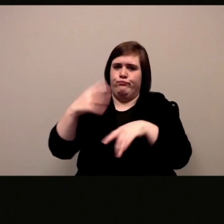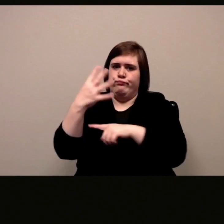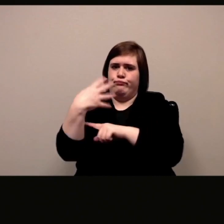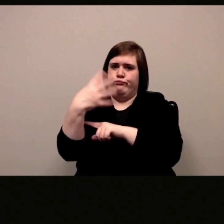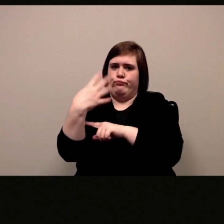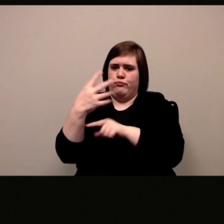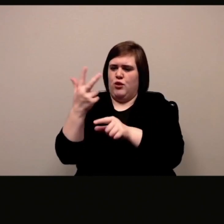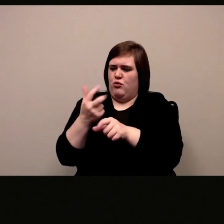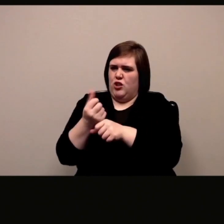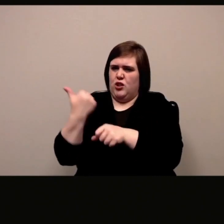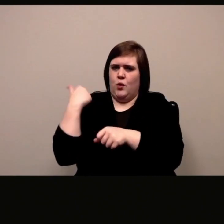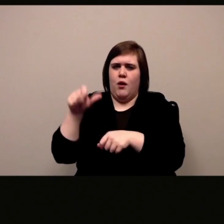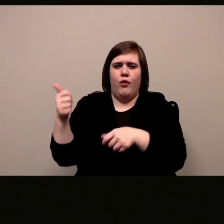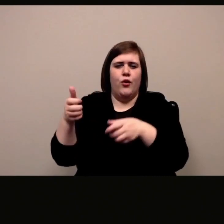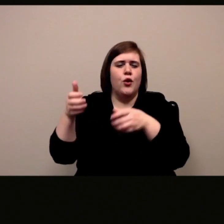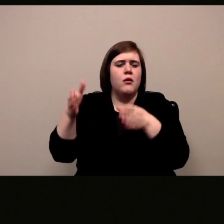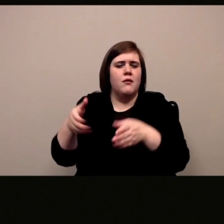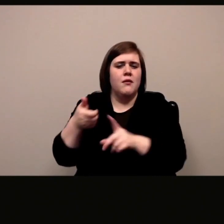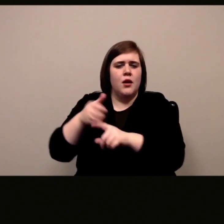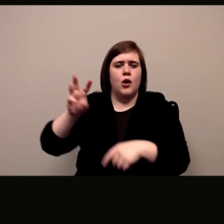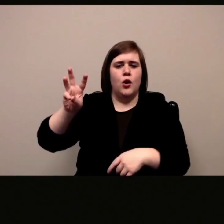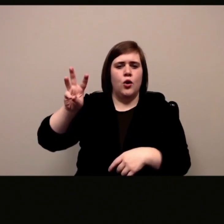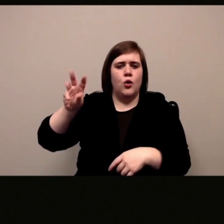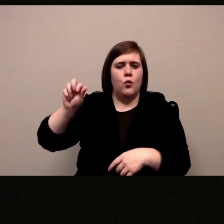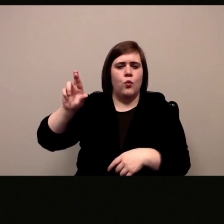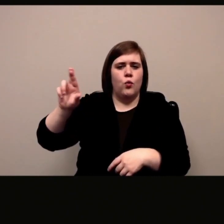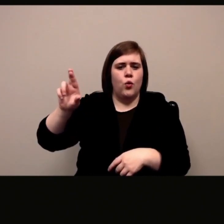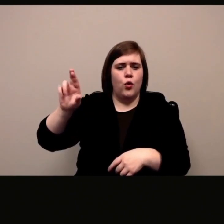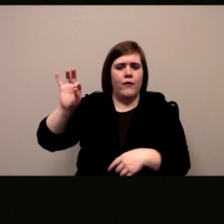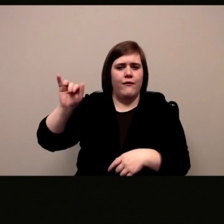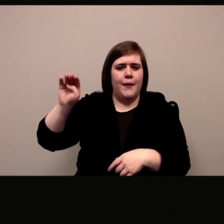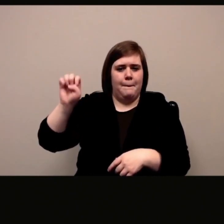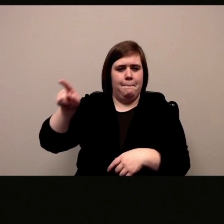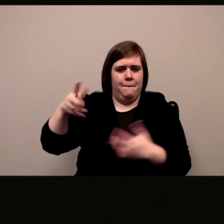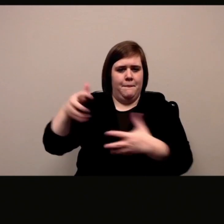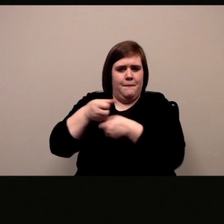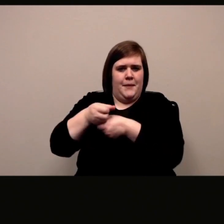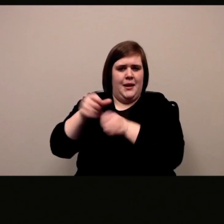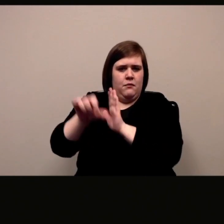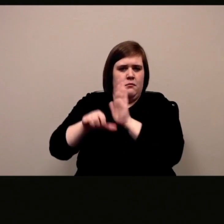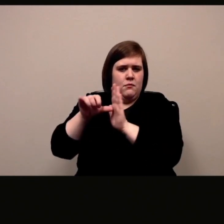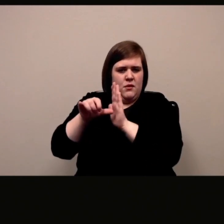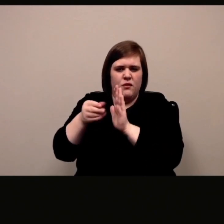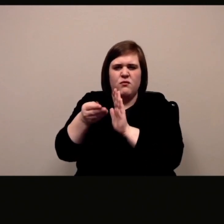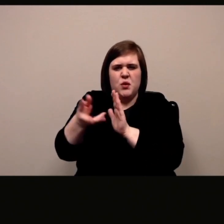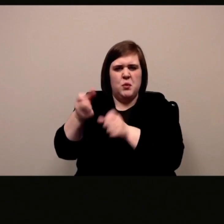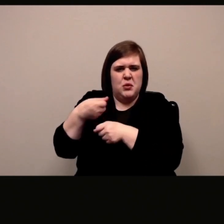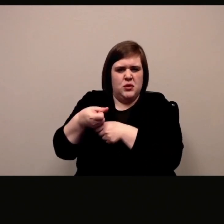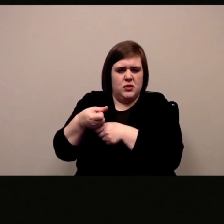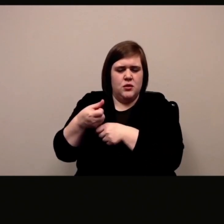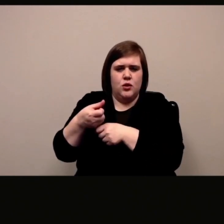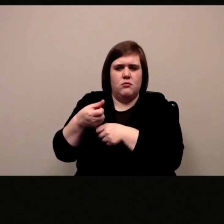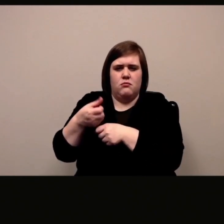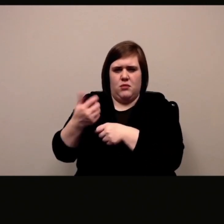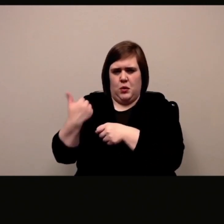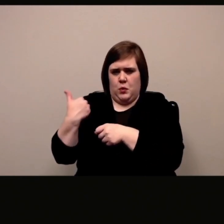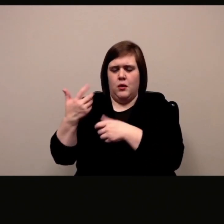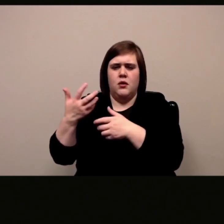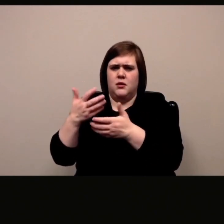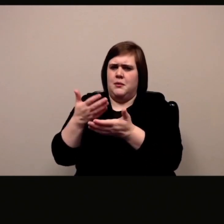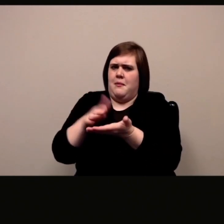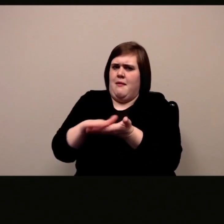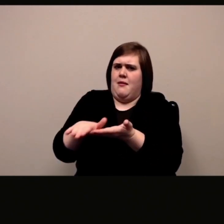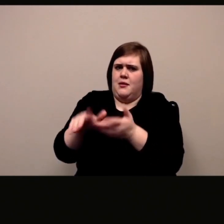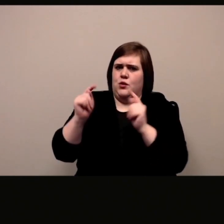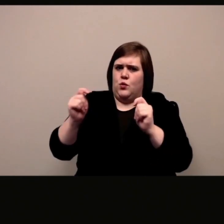ones. Warfame was making YouTube videos for a couple of years, has some really good tutorials that are kind of more